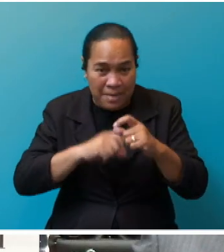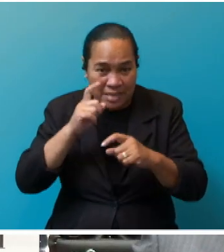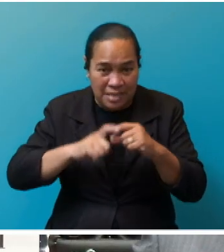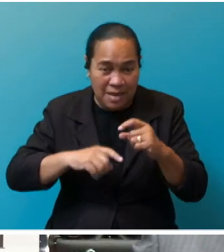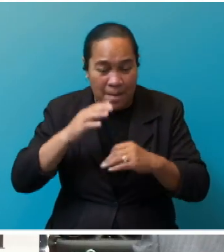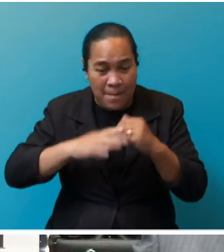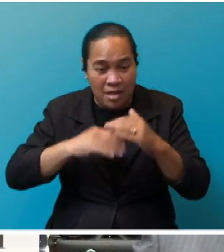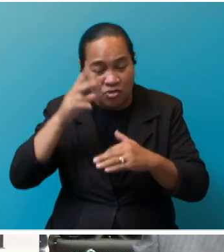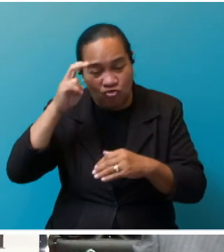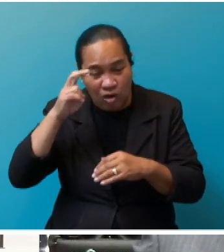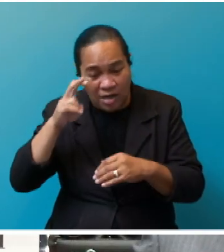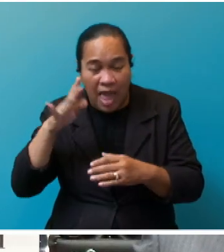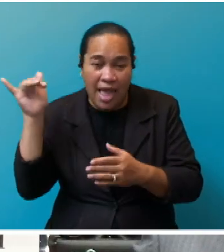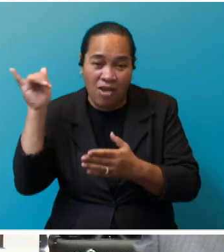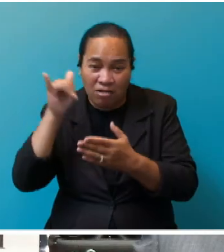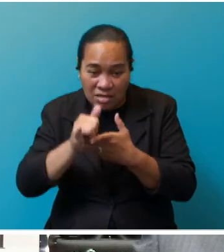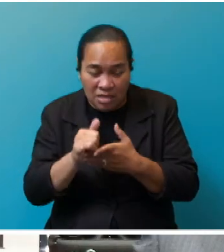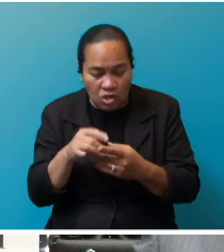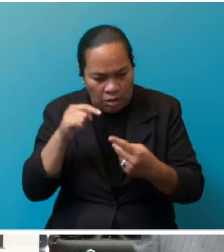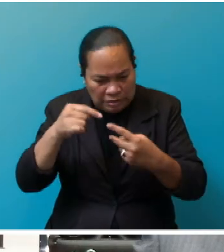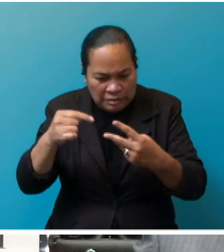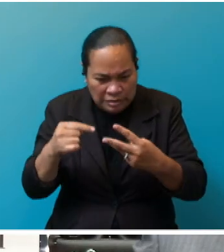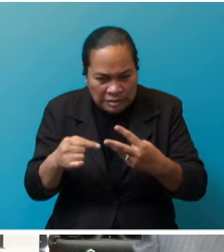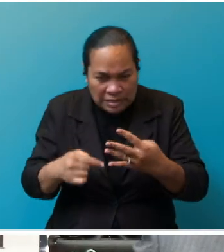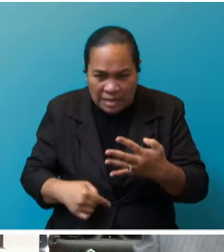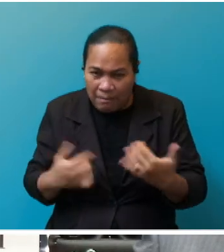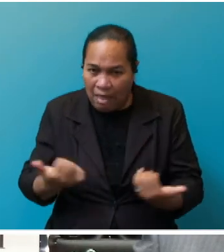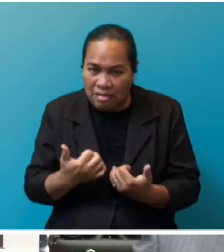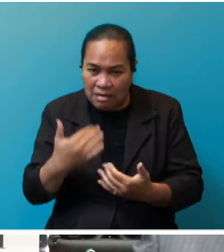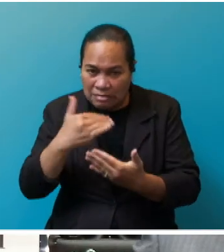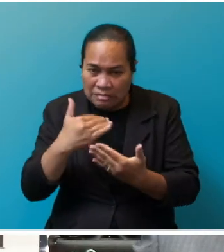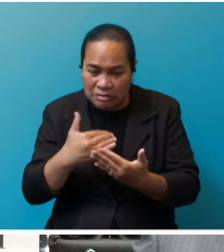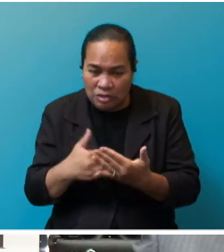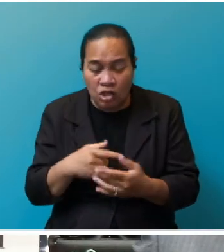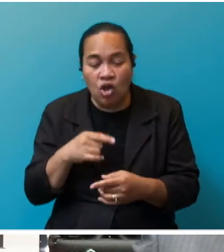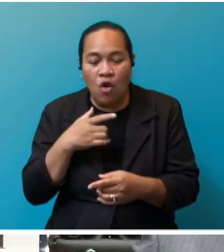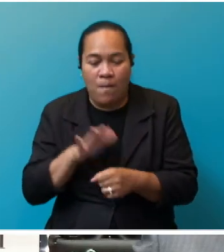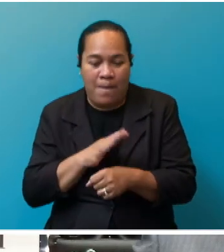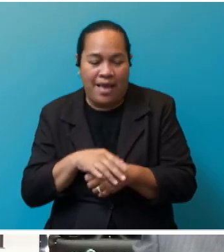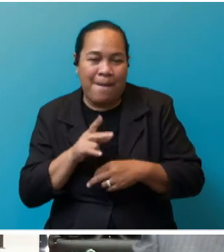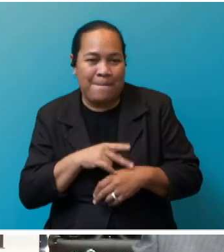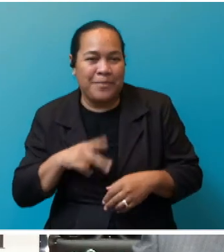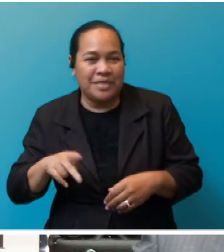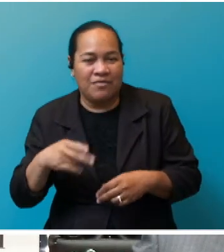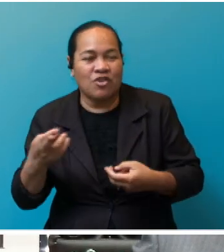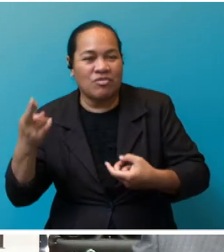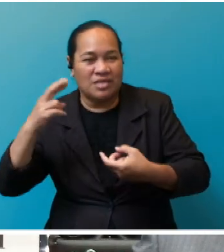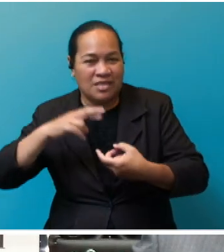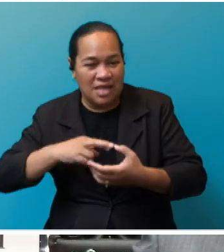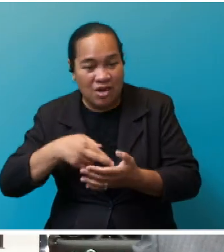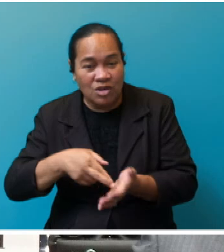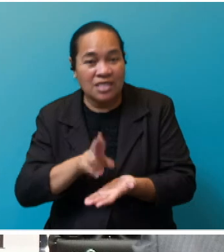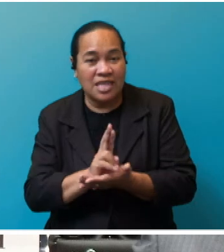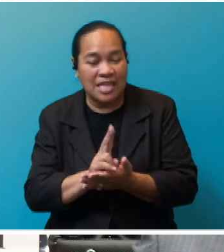and aviation. These are measurable pathways toward a Pacific that is resilient, innovative, and united. The